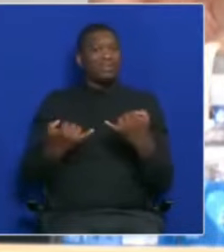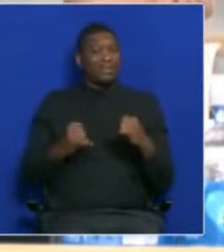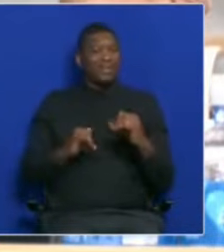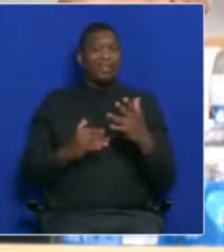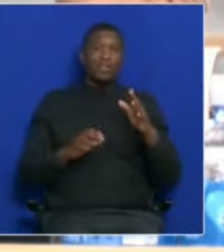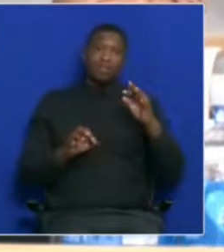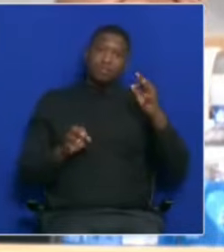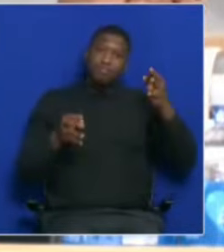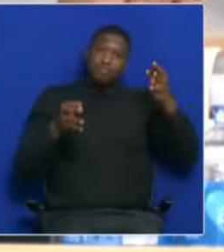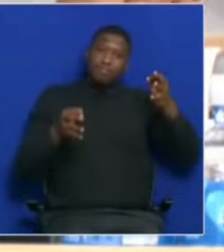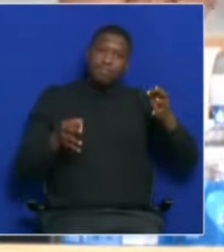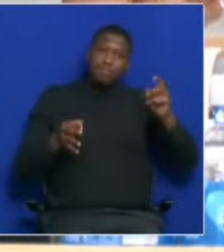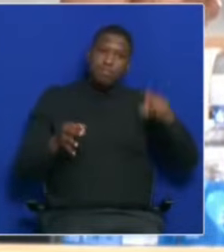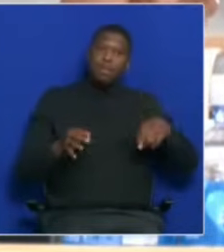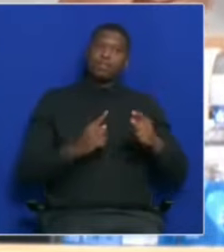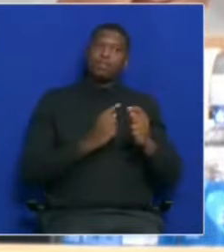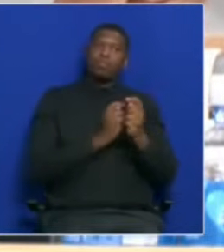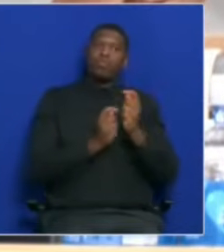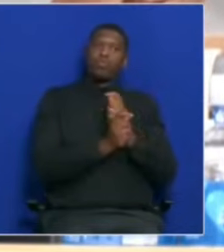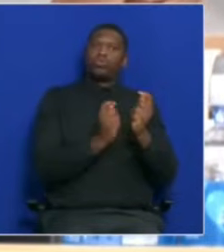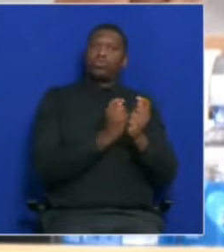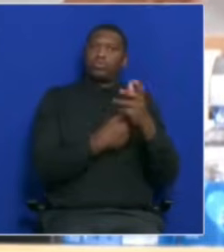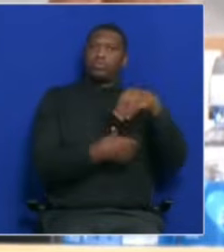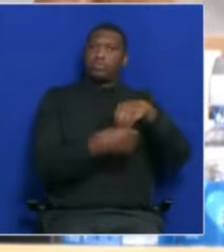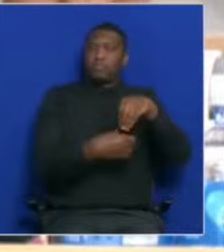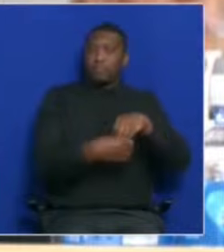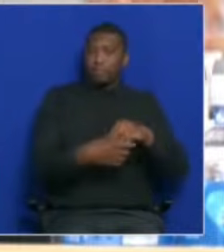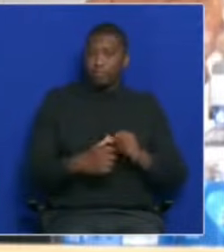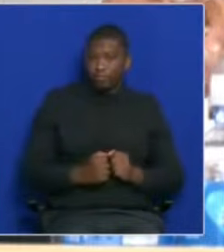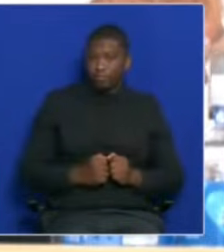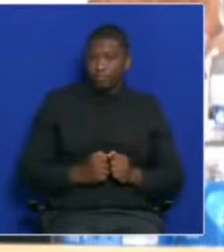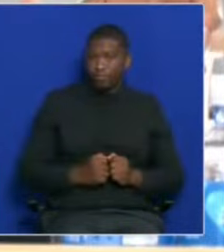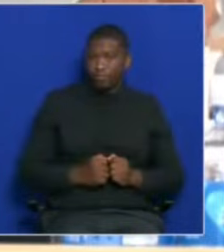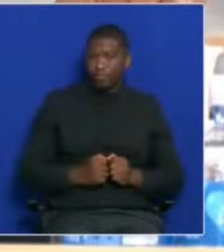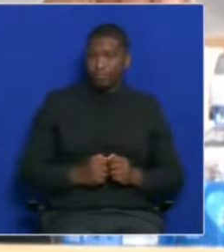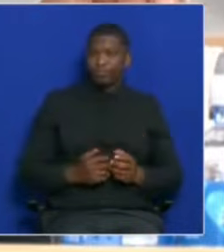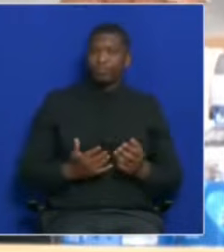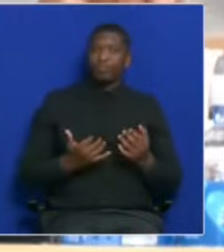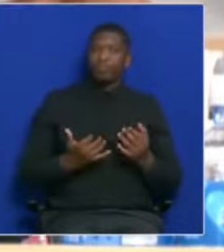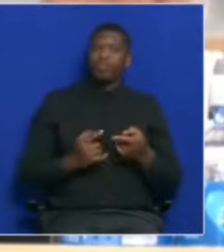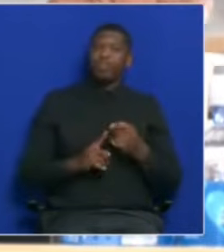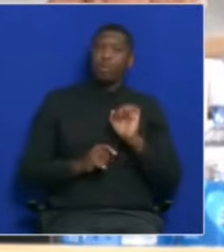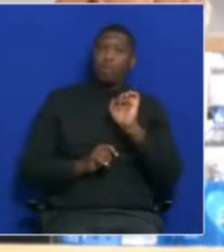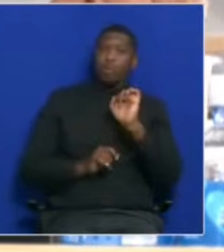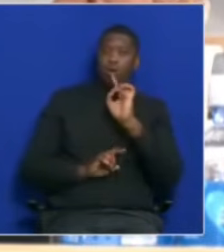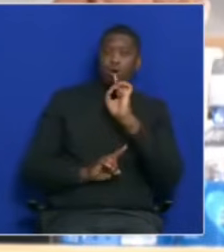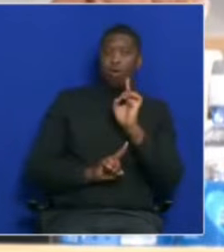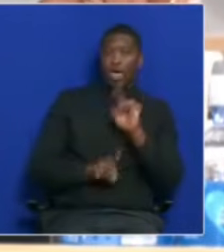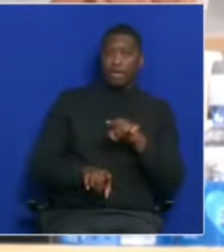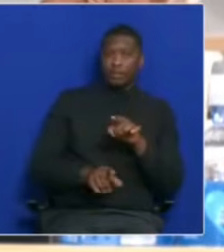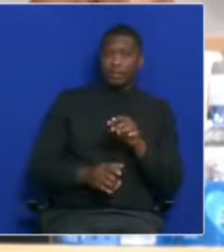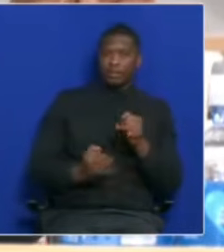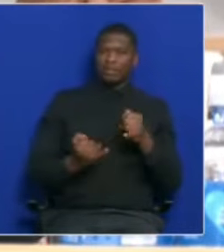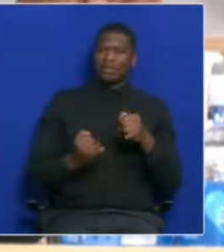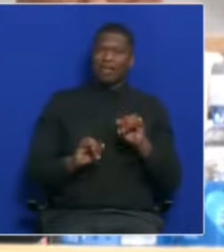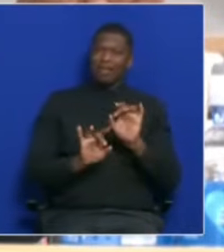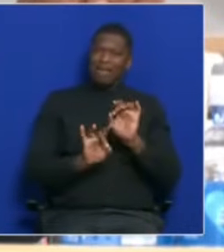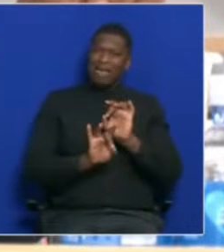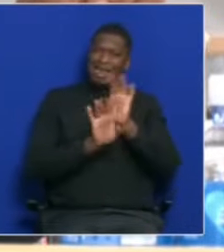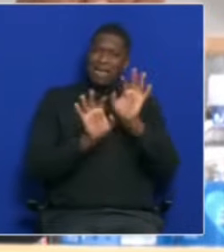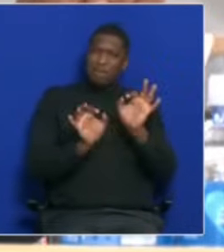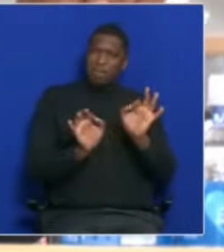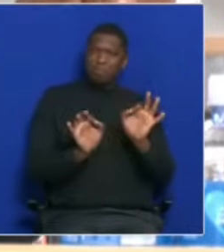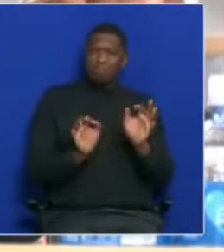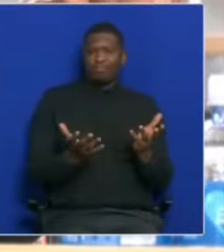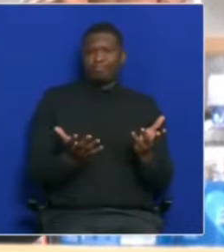prosecute. Now, from your answer, it's still not clear to me that